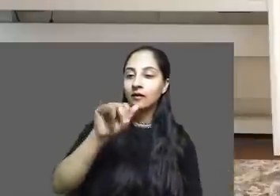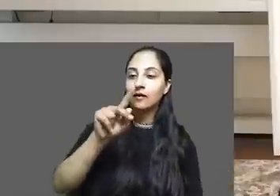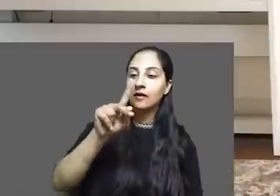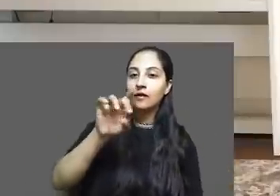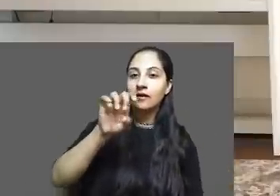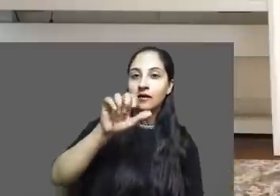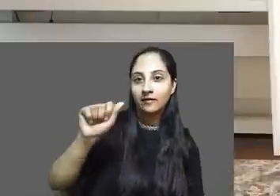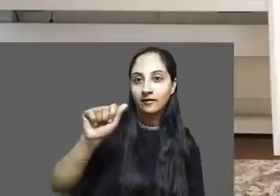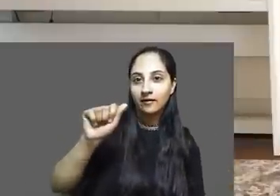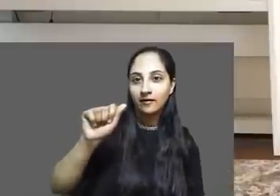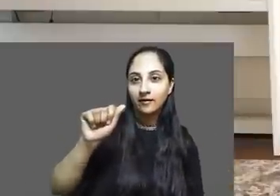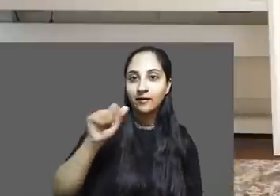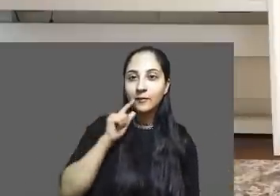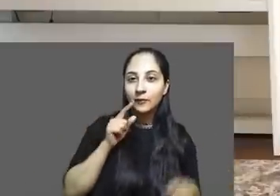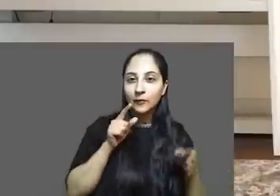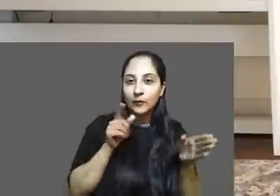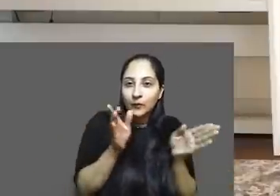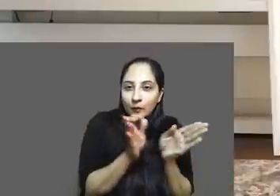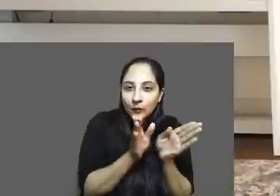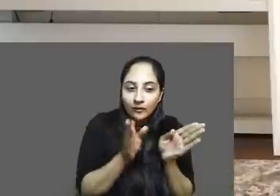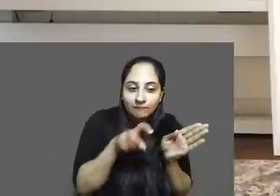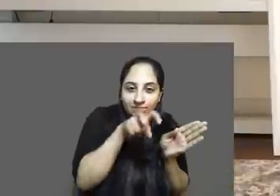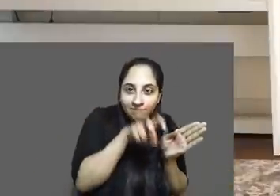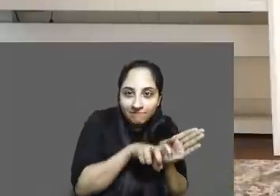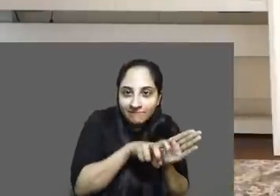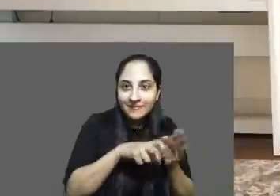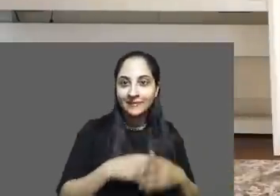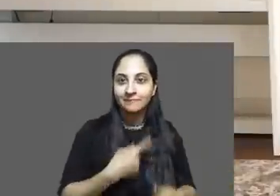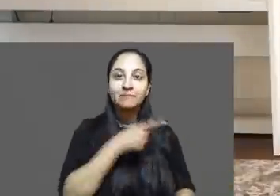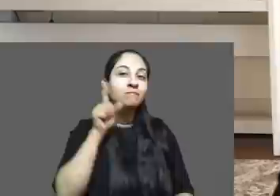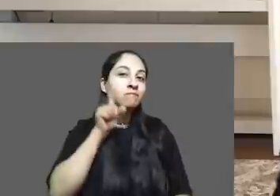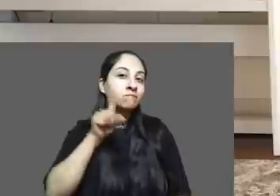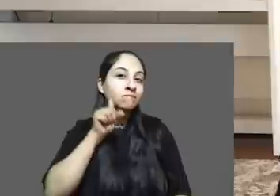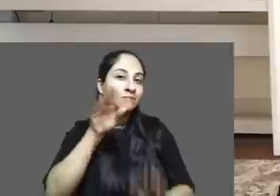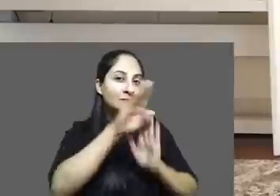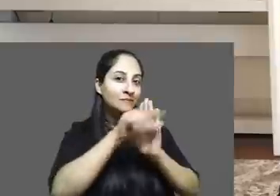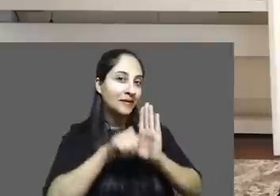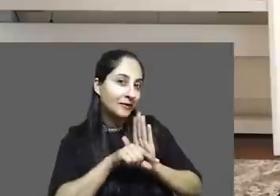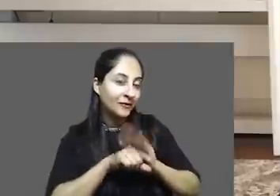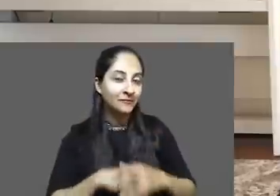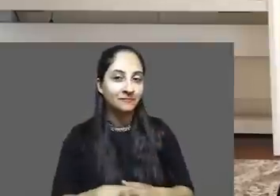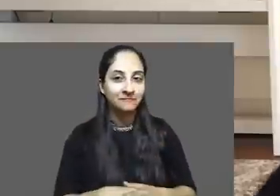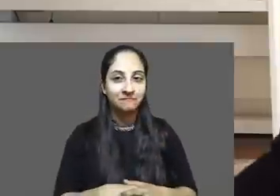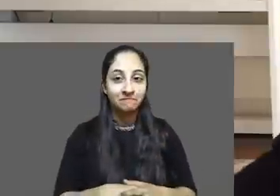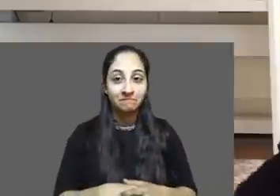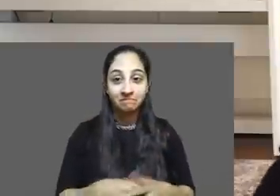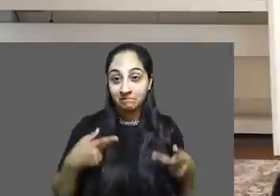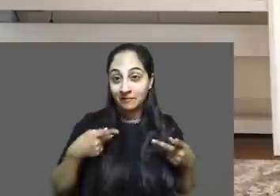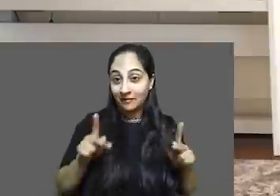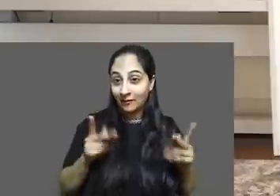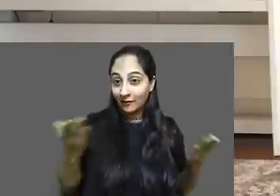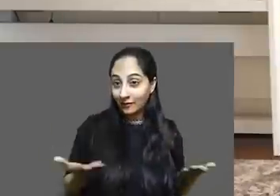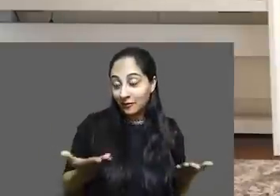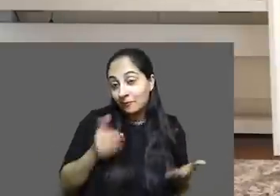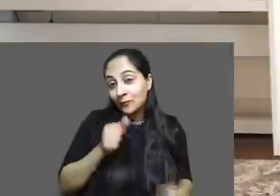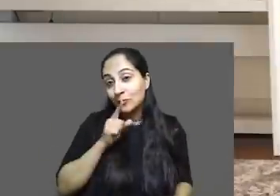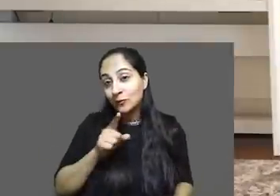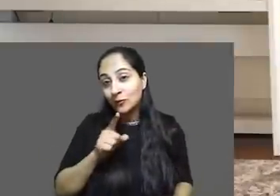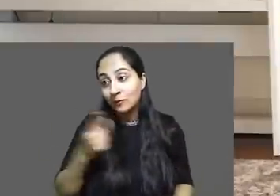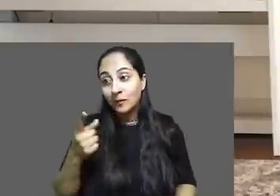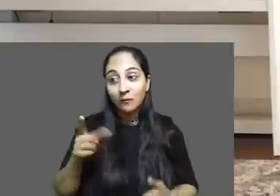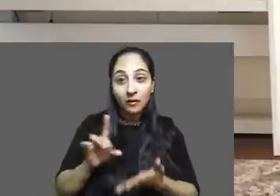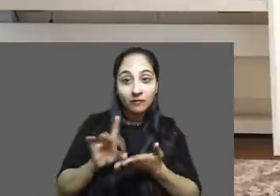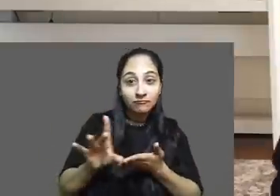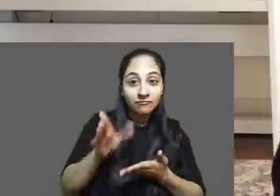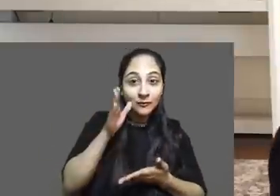of an IKEA while everyone eats $1 yogurt. This is actually perhaps illegal, but we'll see if I get kicked out. Only a matter of